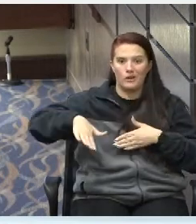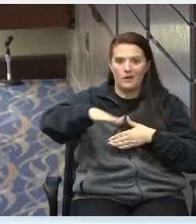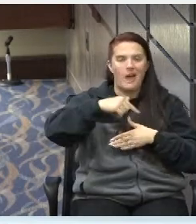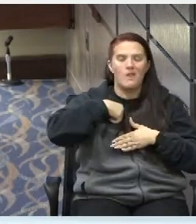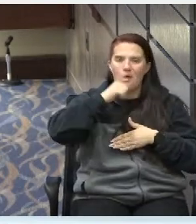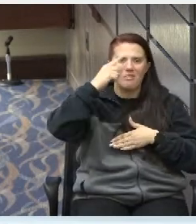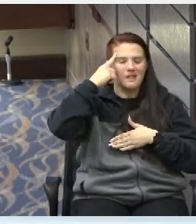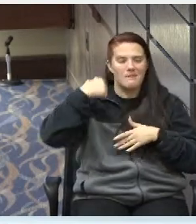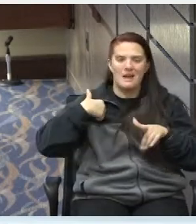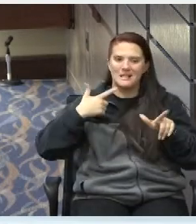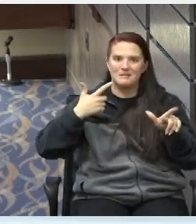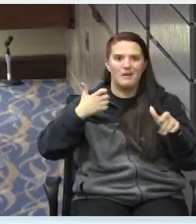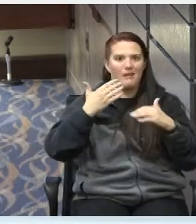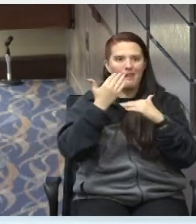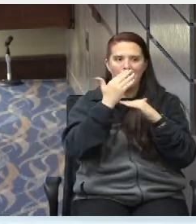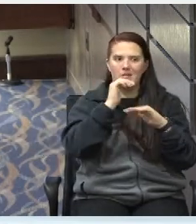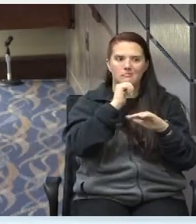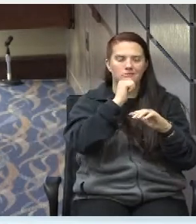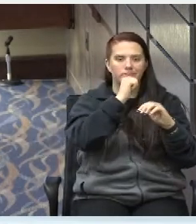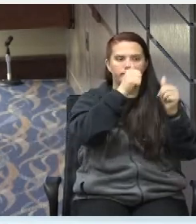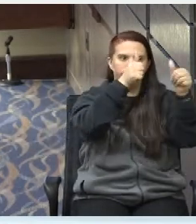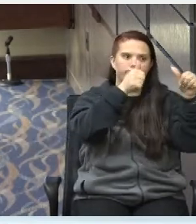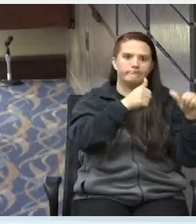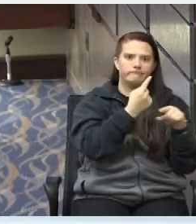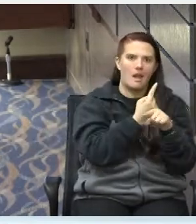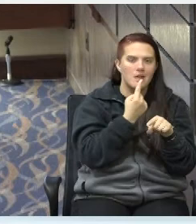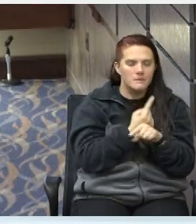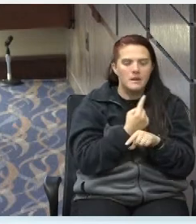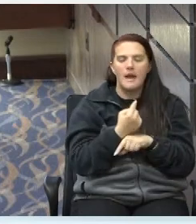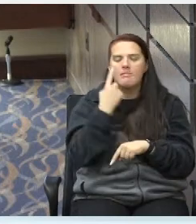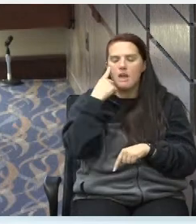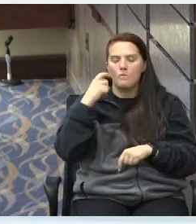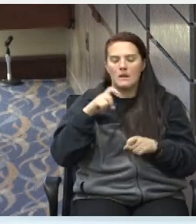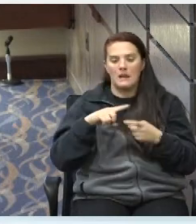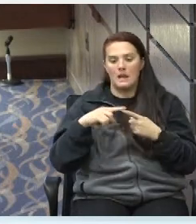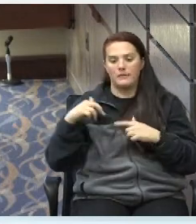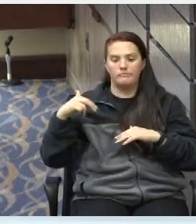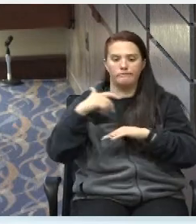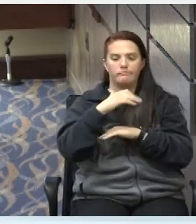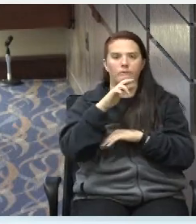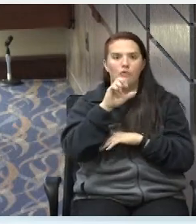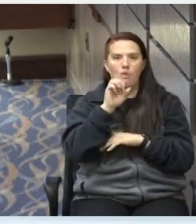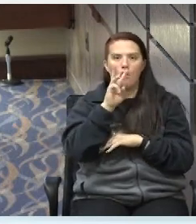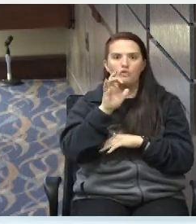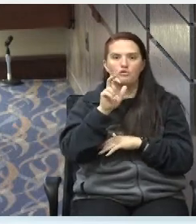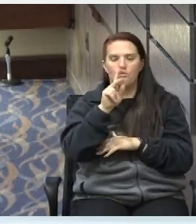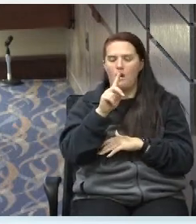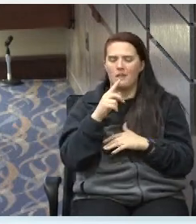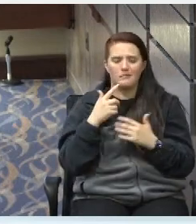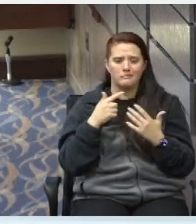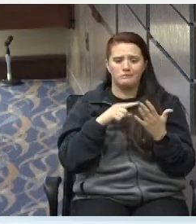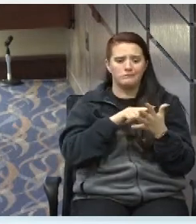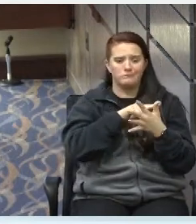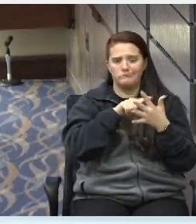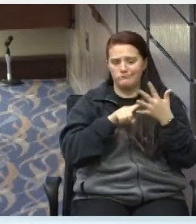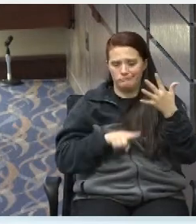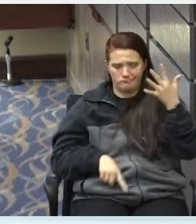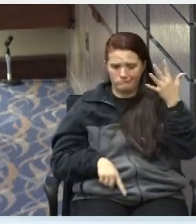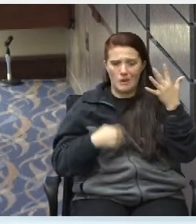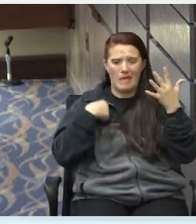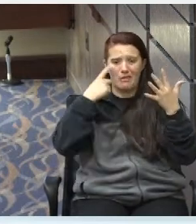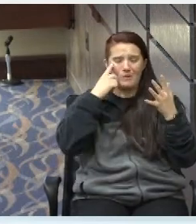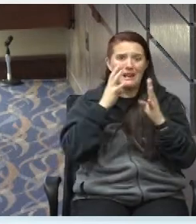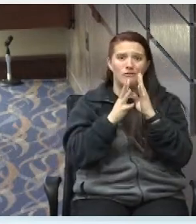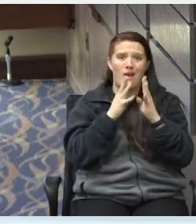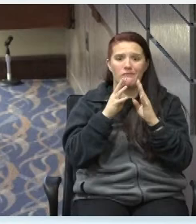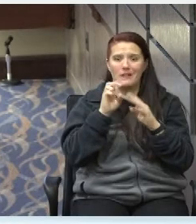limit is posted properly, or, you know, I think we need a crosswalk here, all the way up to, I think we need a traffic signal